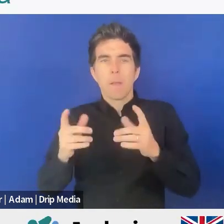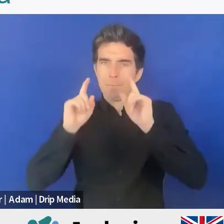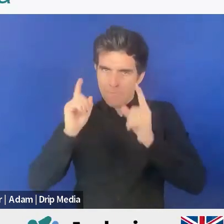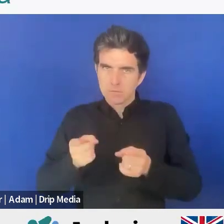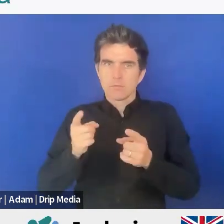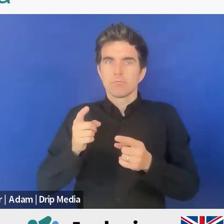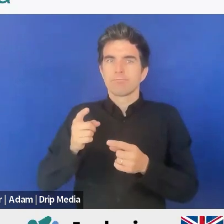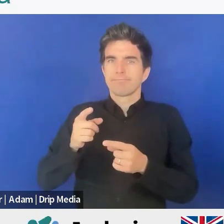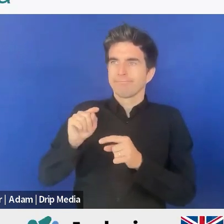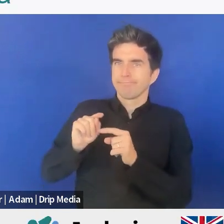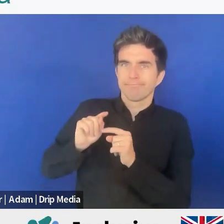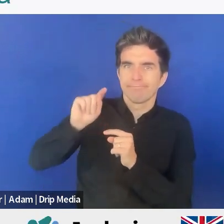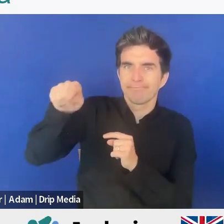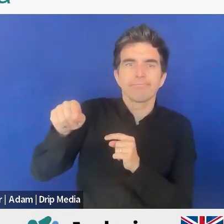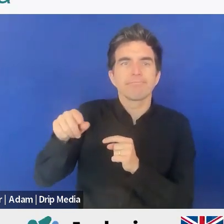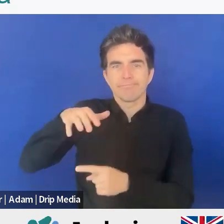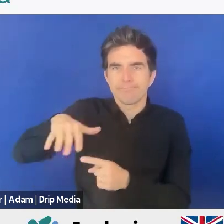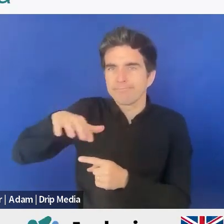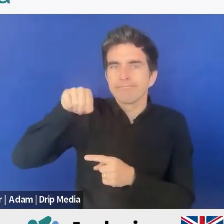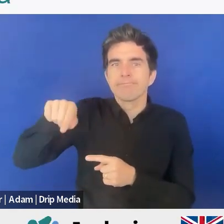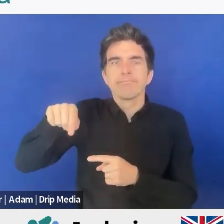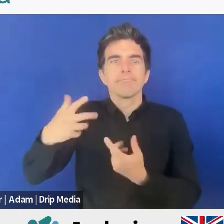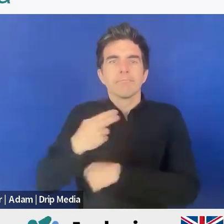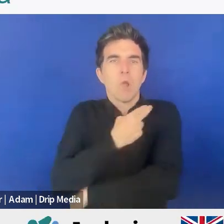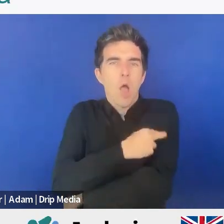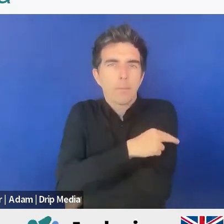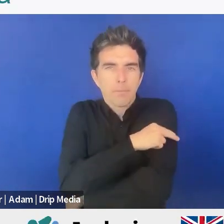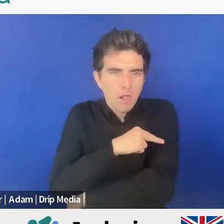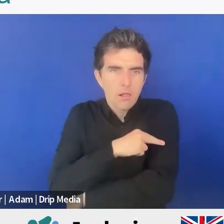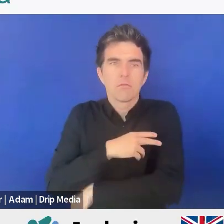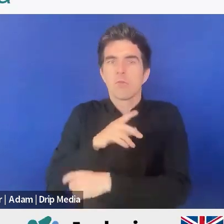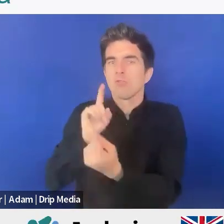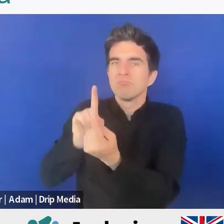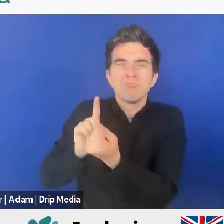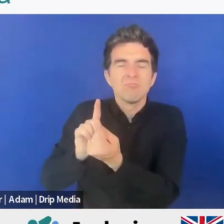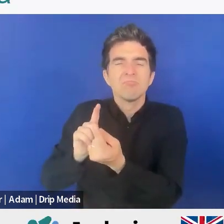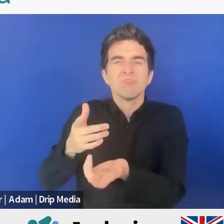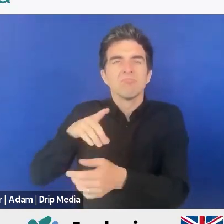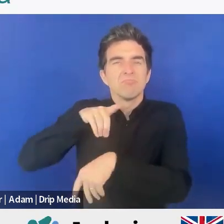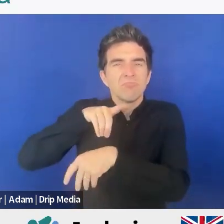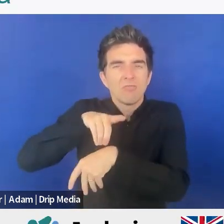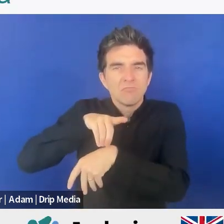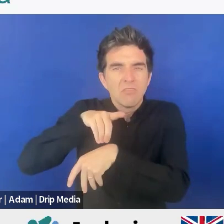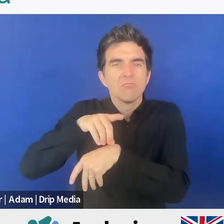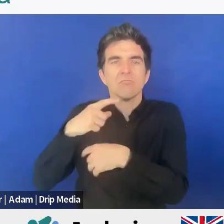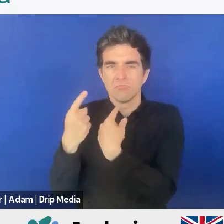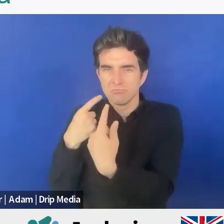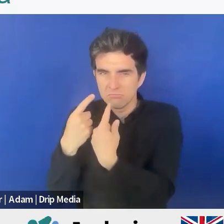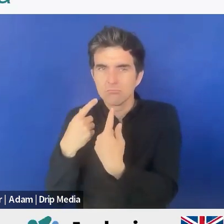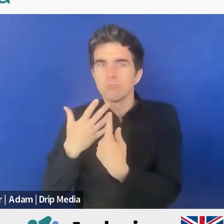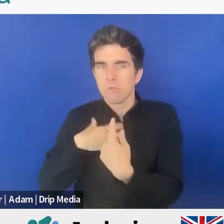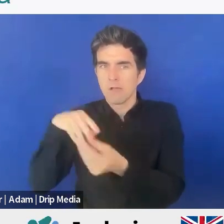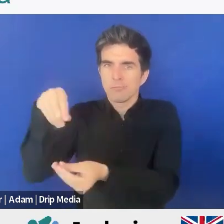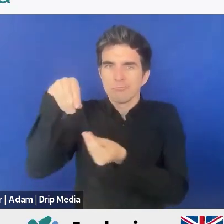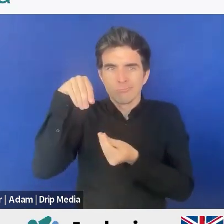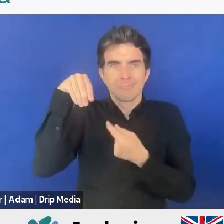or clinic to get a sort of medical certification that one was eligible for these benefits. And due